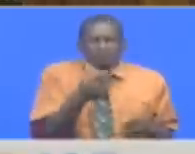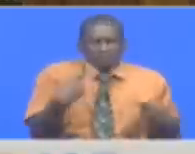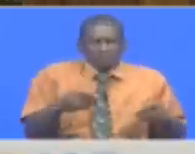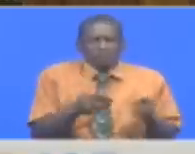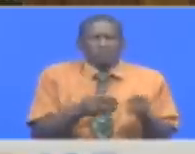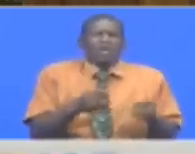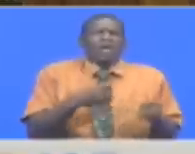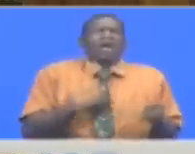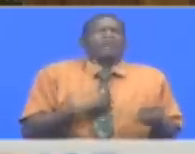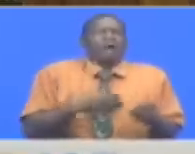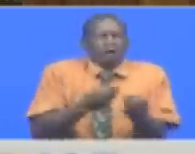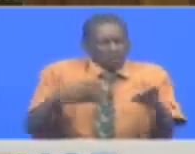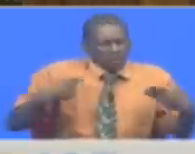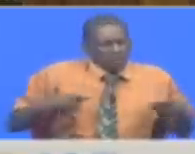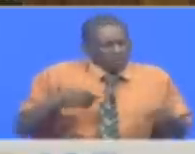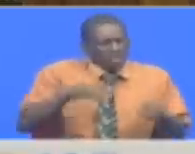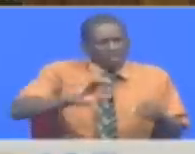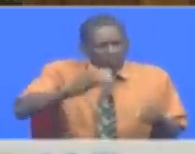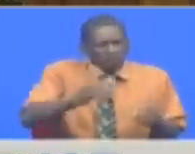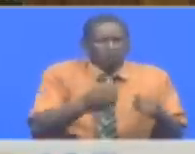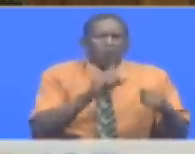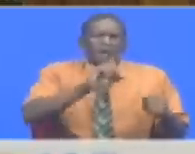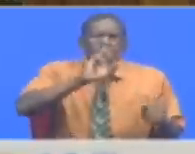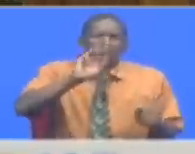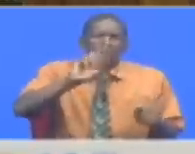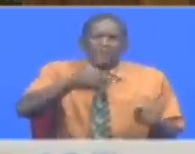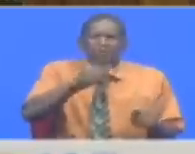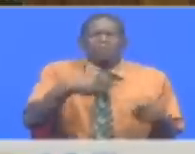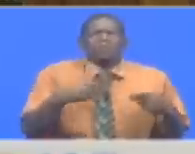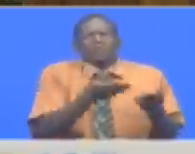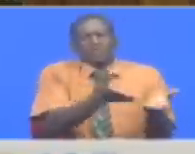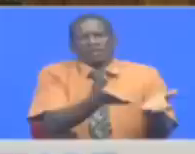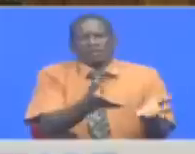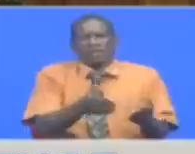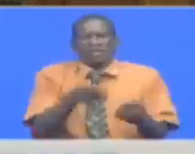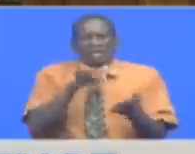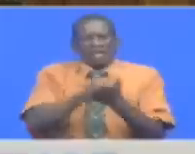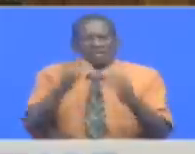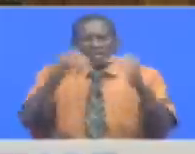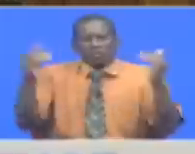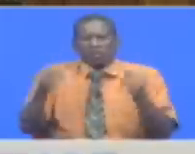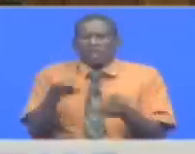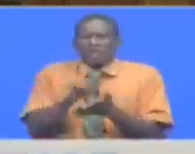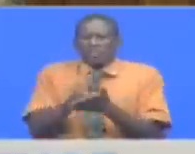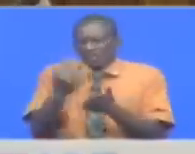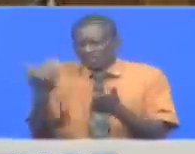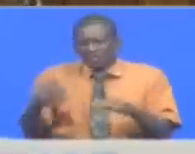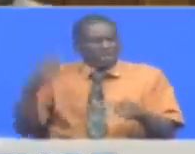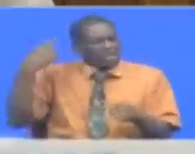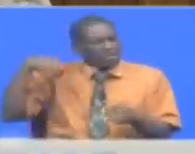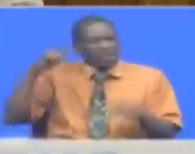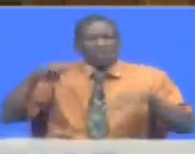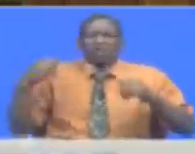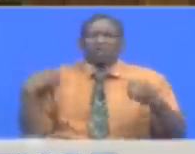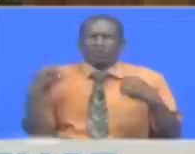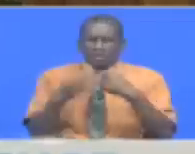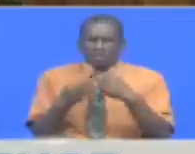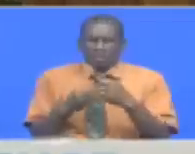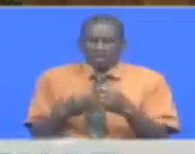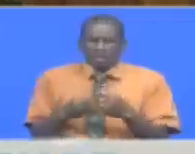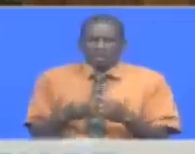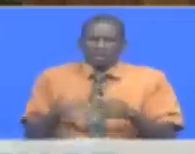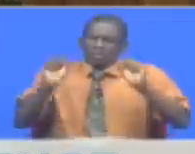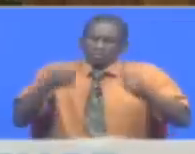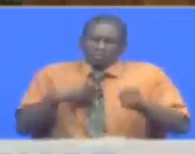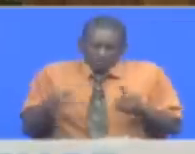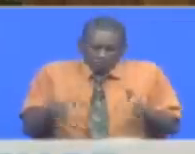people. Is that equity? Is that child in Mathare or Kibera? Will he ever have an